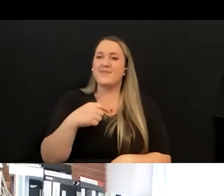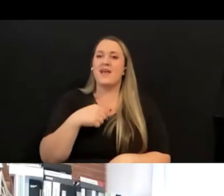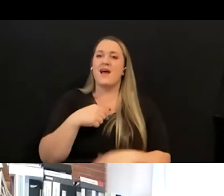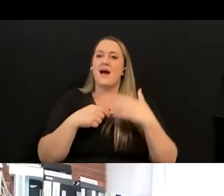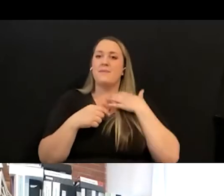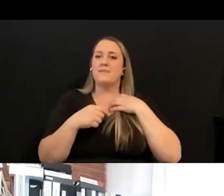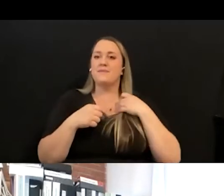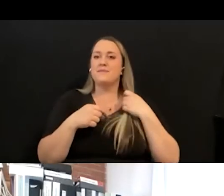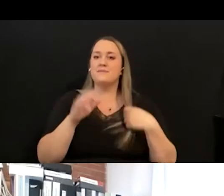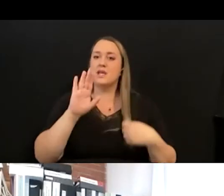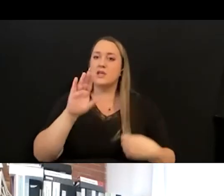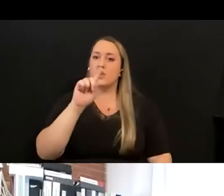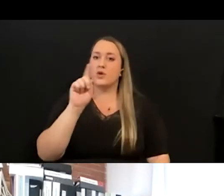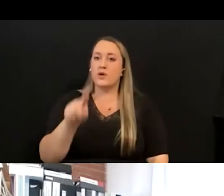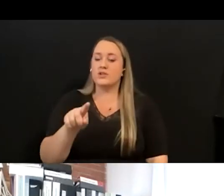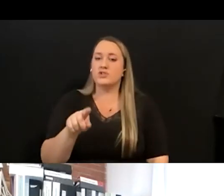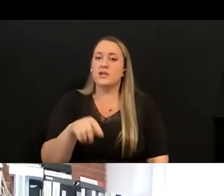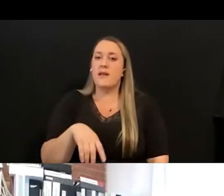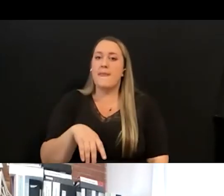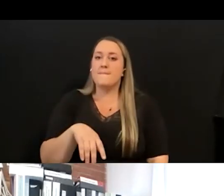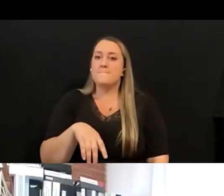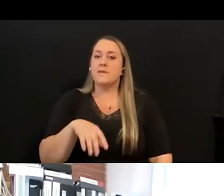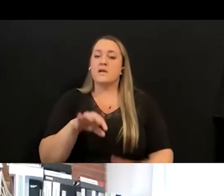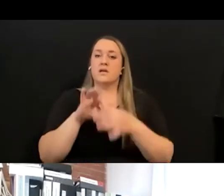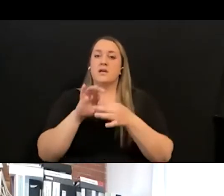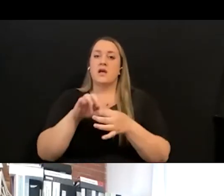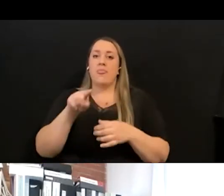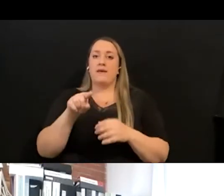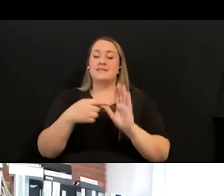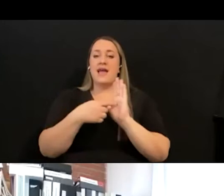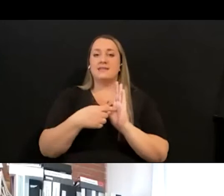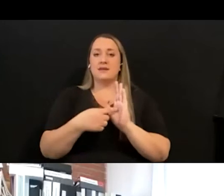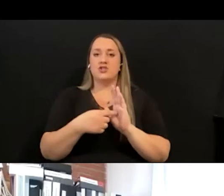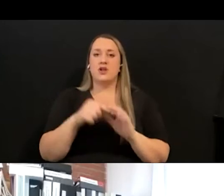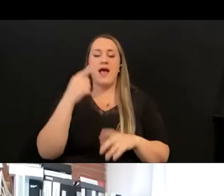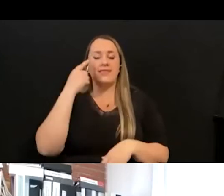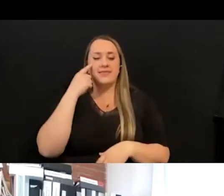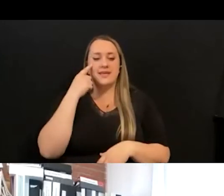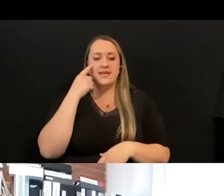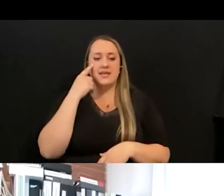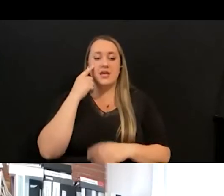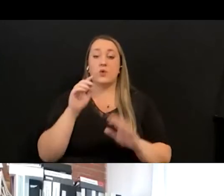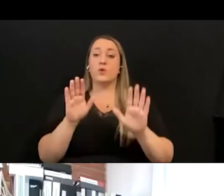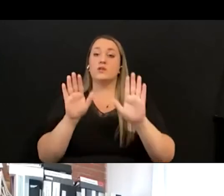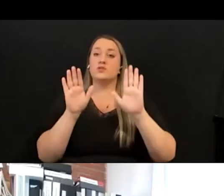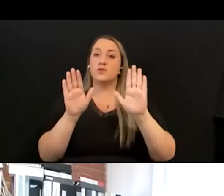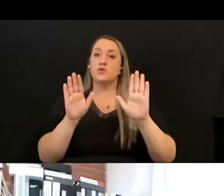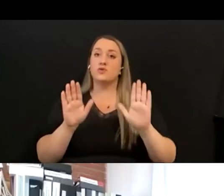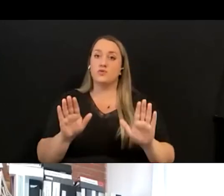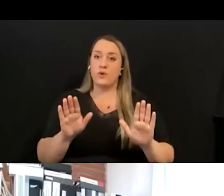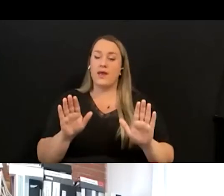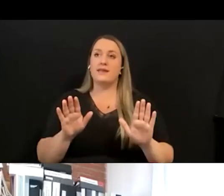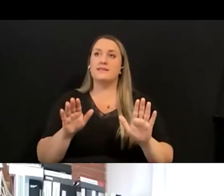question. So when it came to this exhibition, it was really, I think it was a great kind of impetus for us to